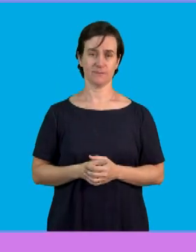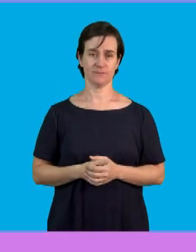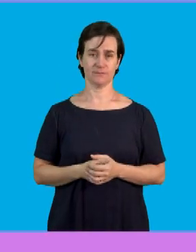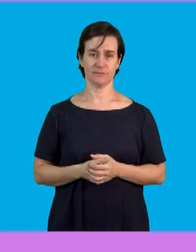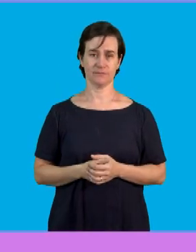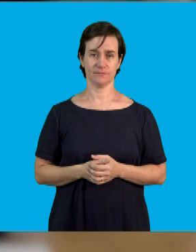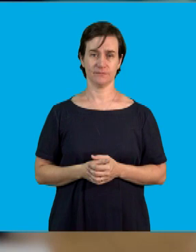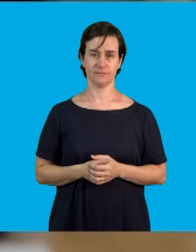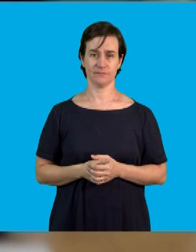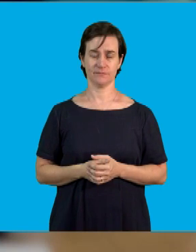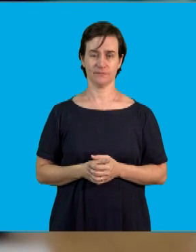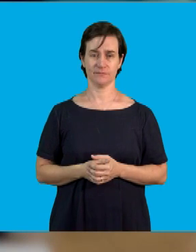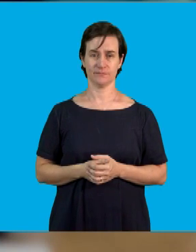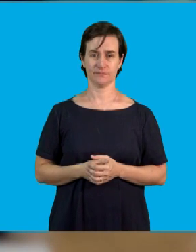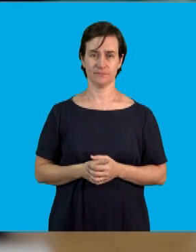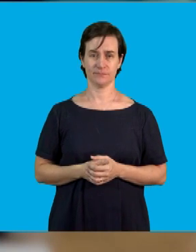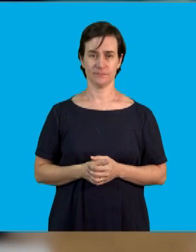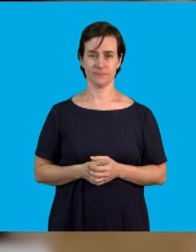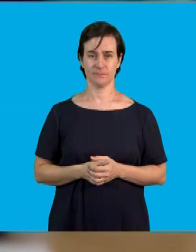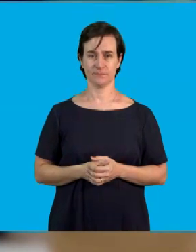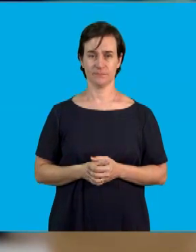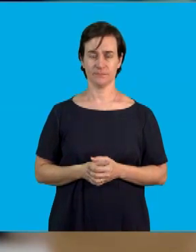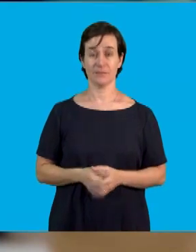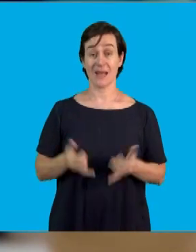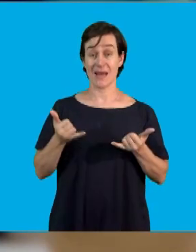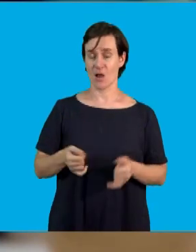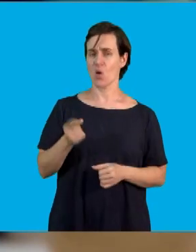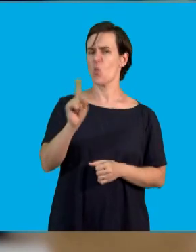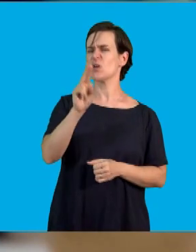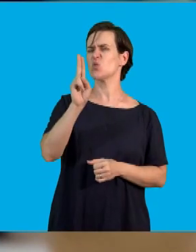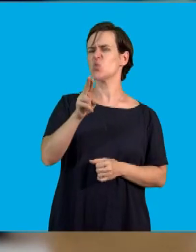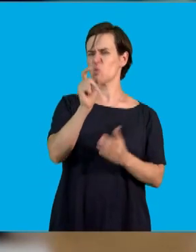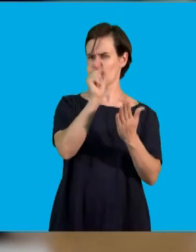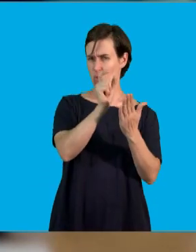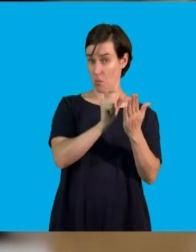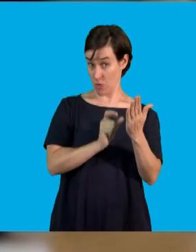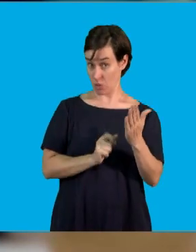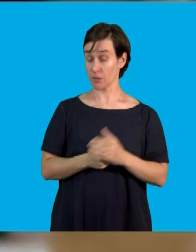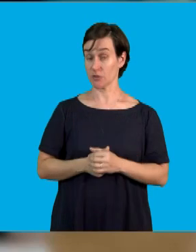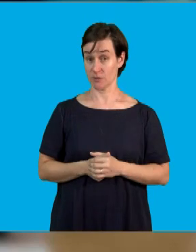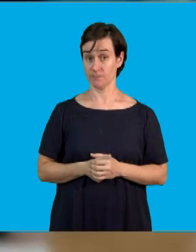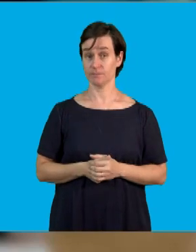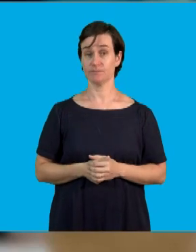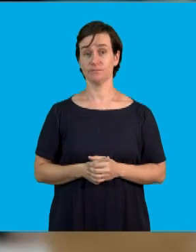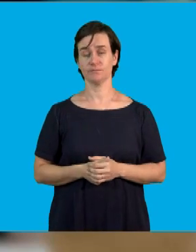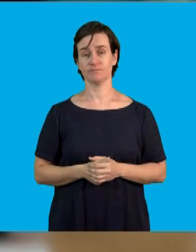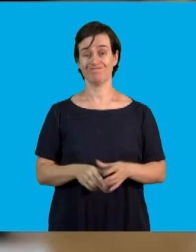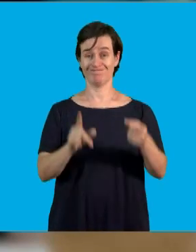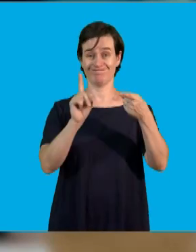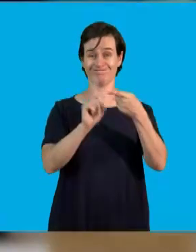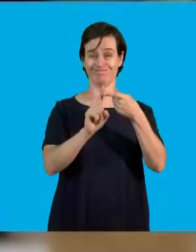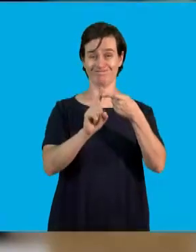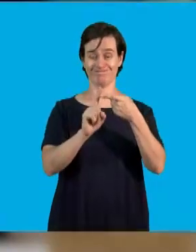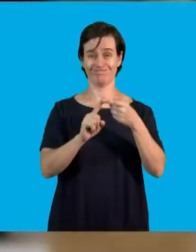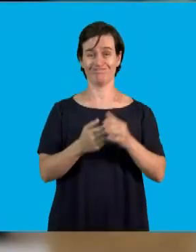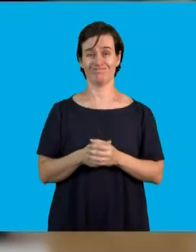26,725. So now we are looking at the new terminology that you should be remembering on this topic.